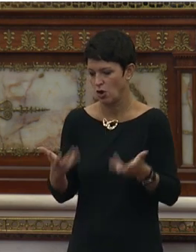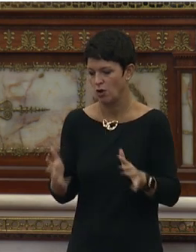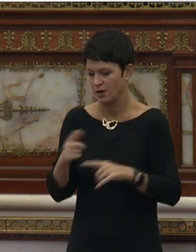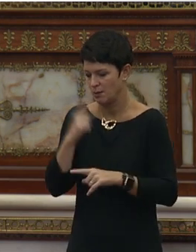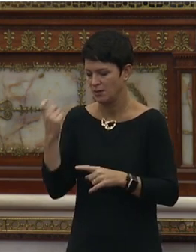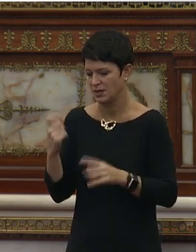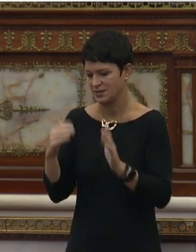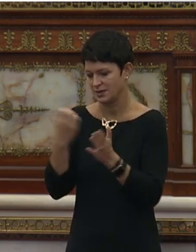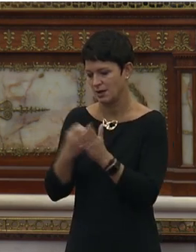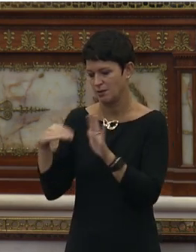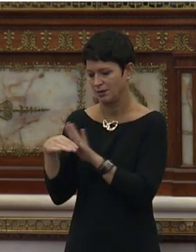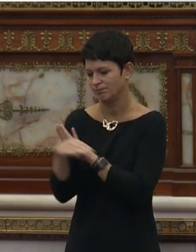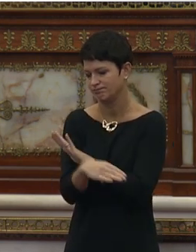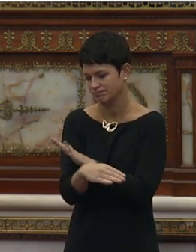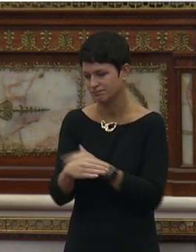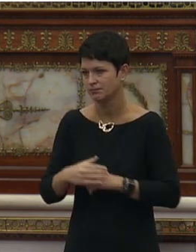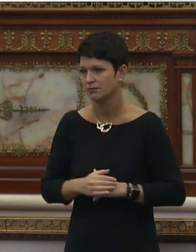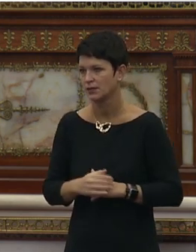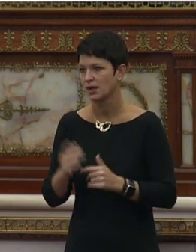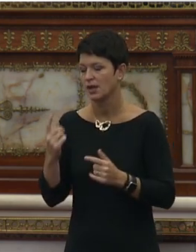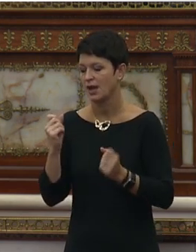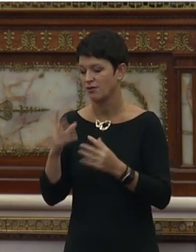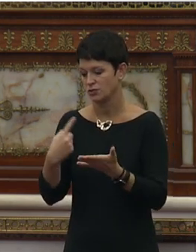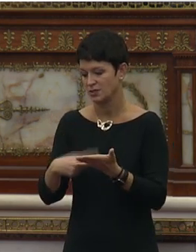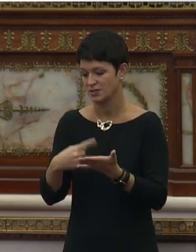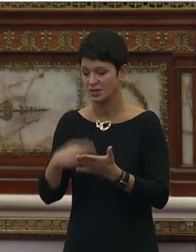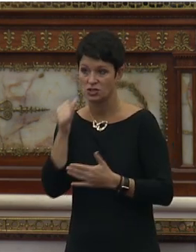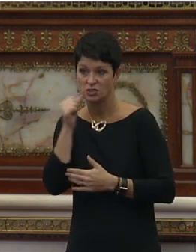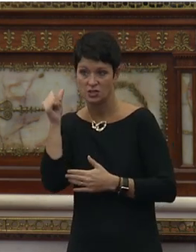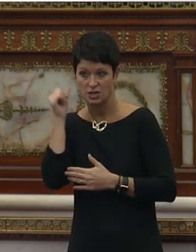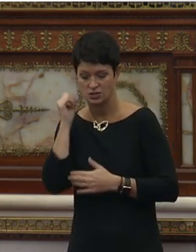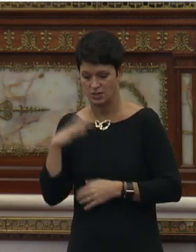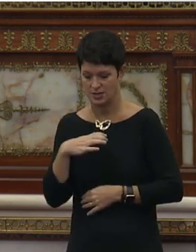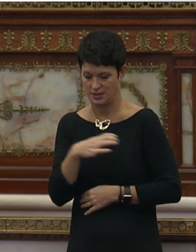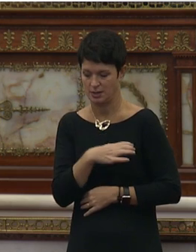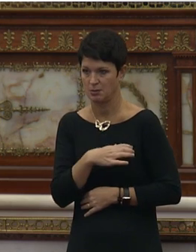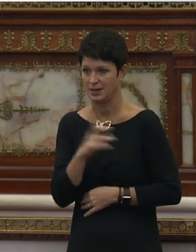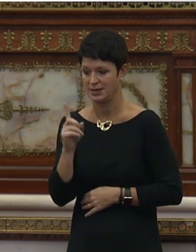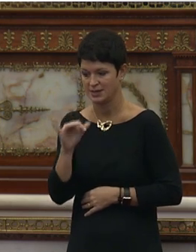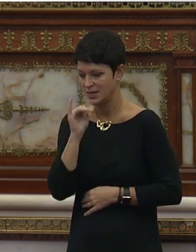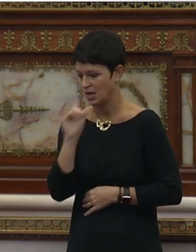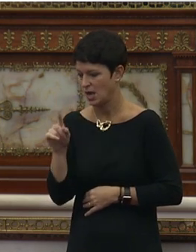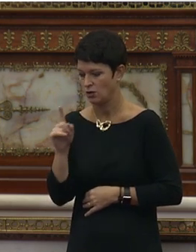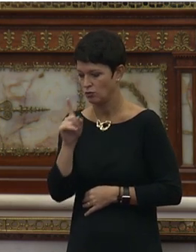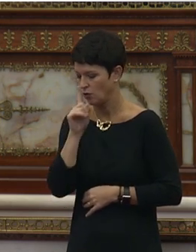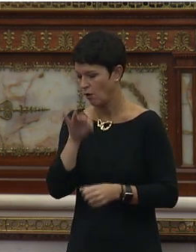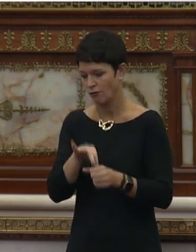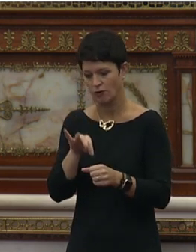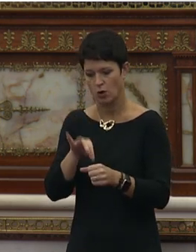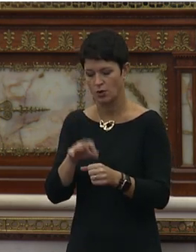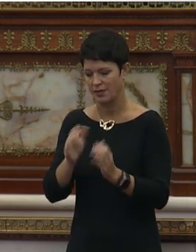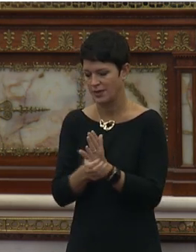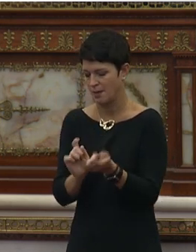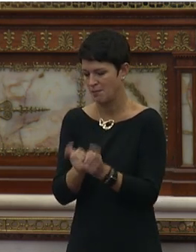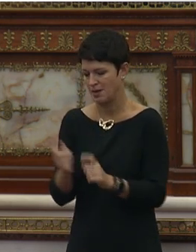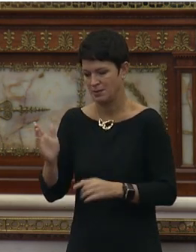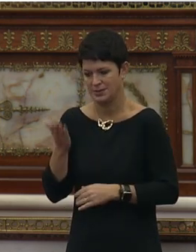to the recession. After much discussion yesterday, the committee did not ultimately vote on the